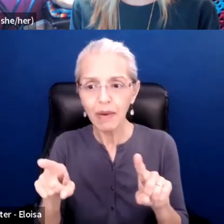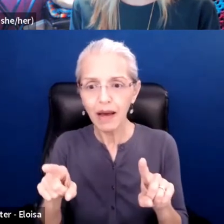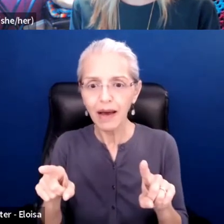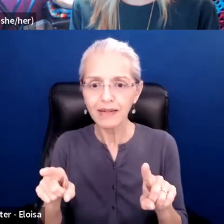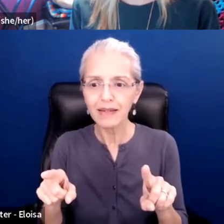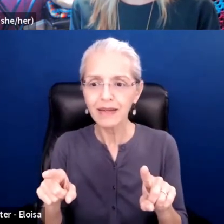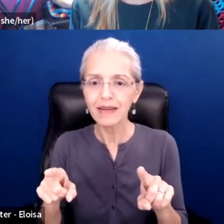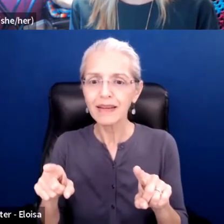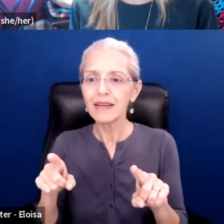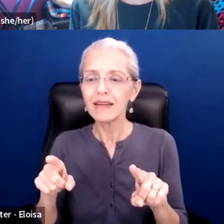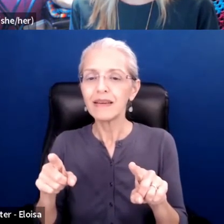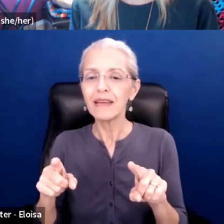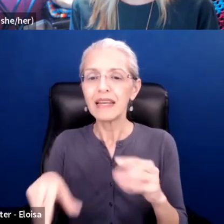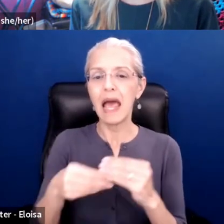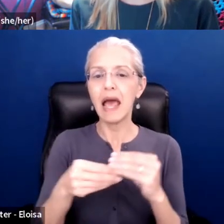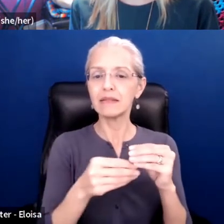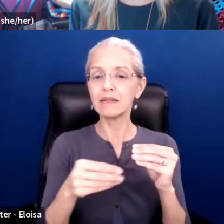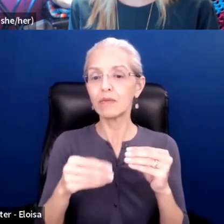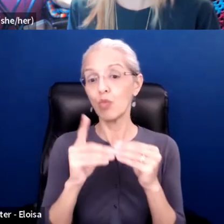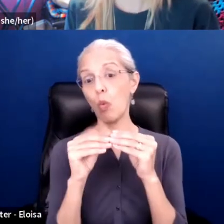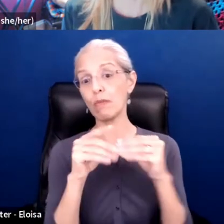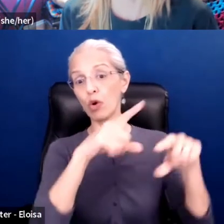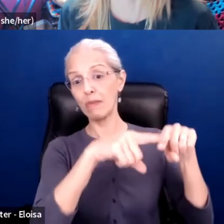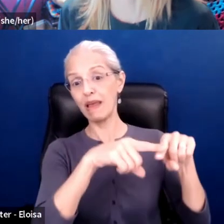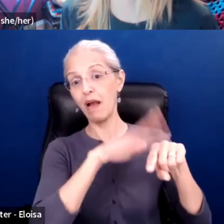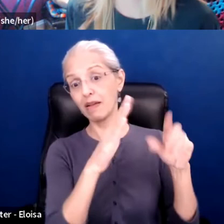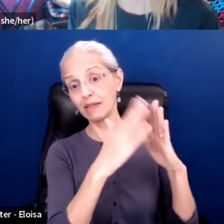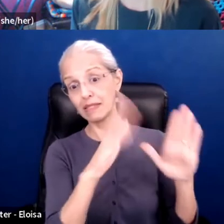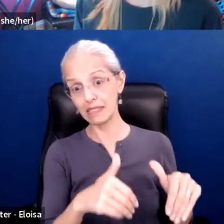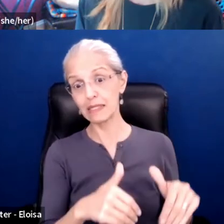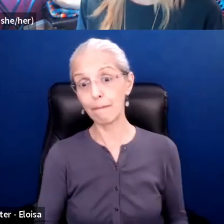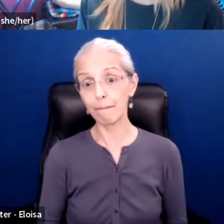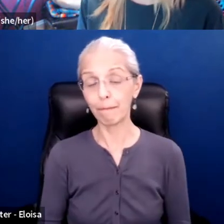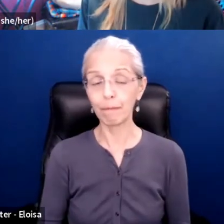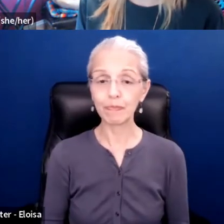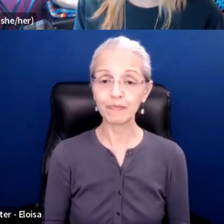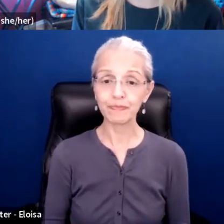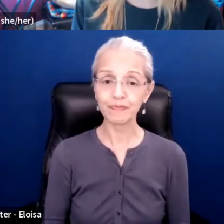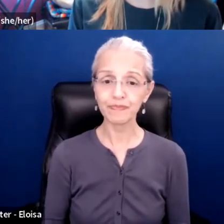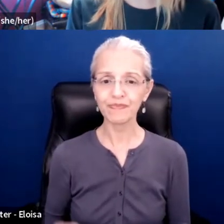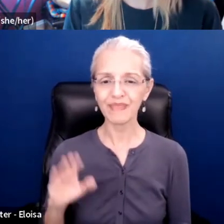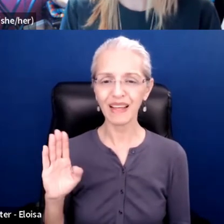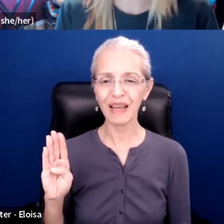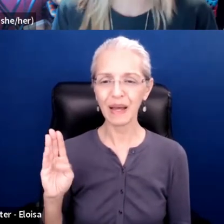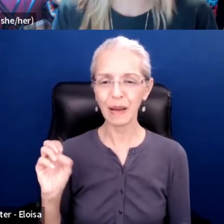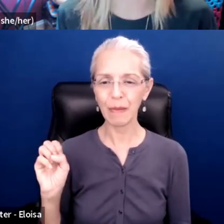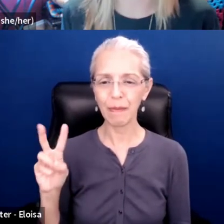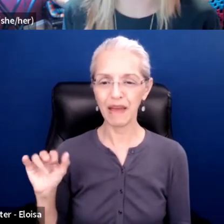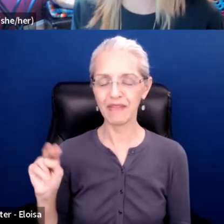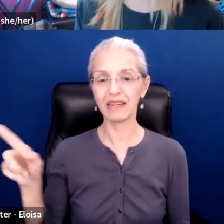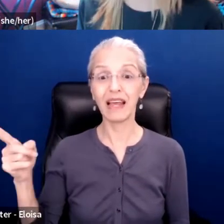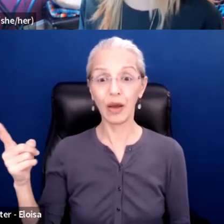dependency on the system. Yeah. Yeah, and we're getting endorsements of